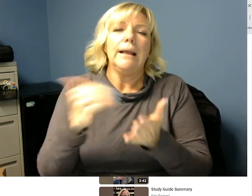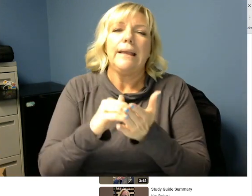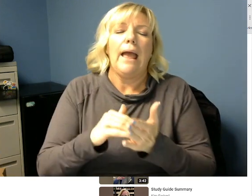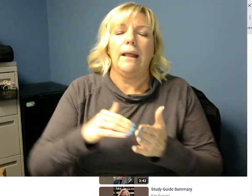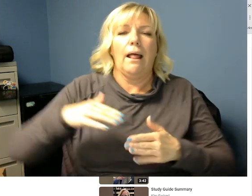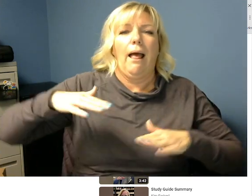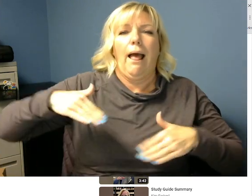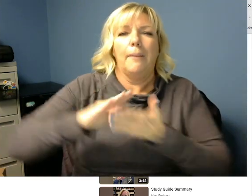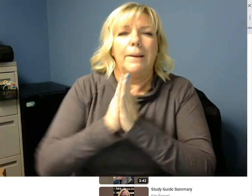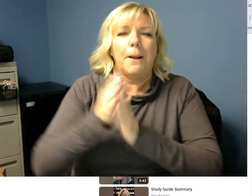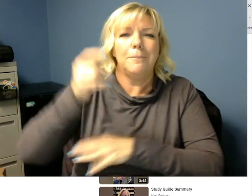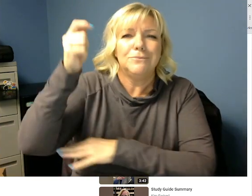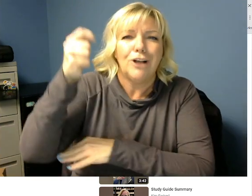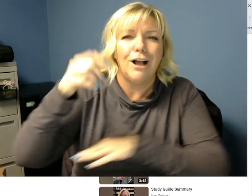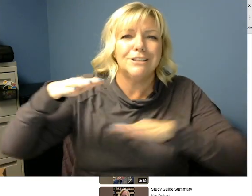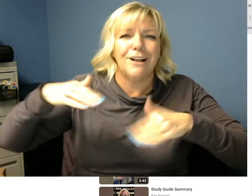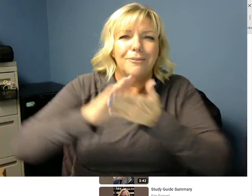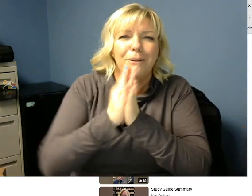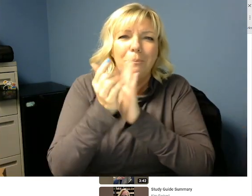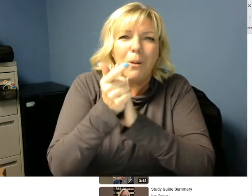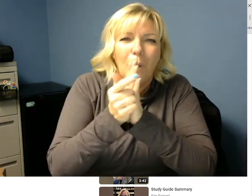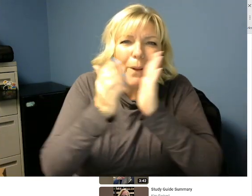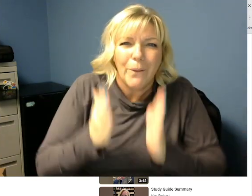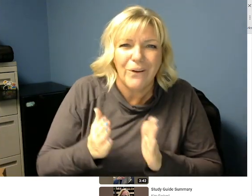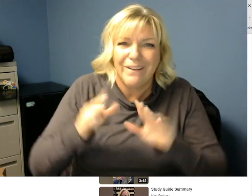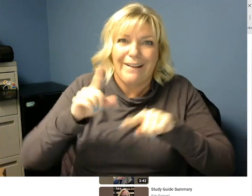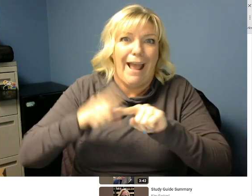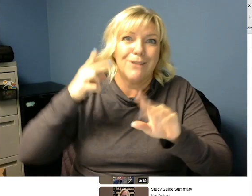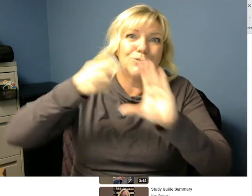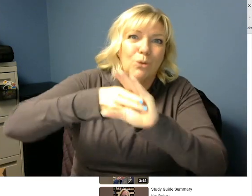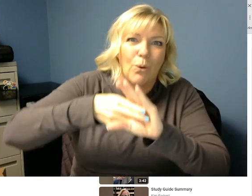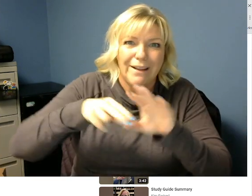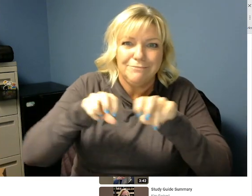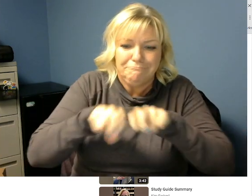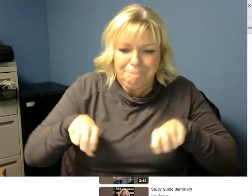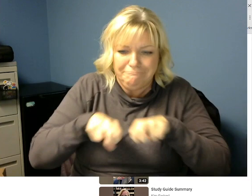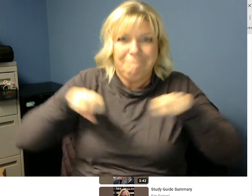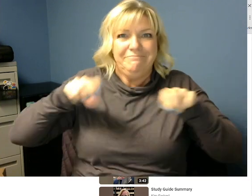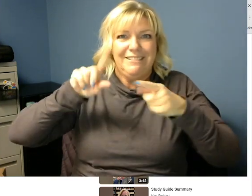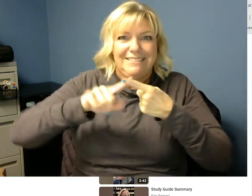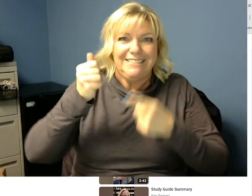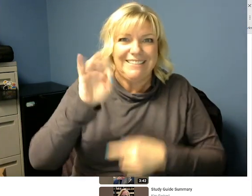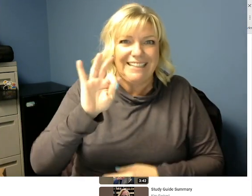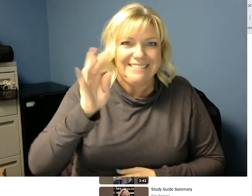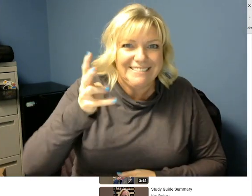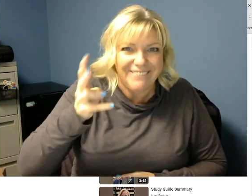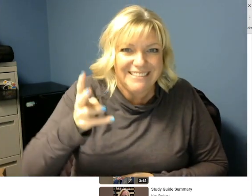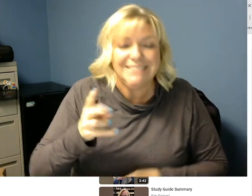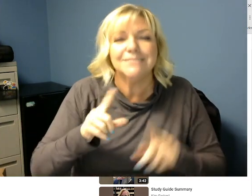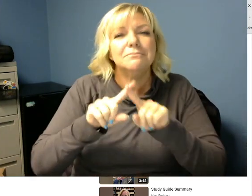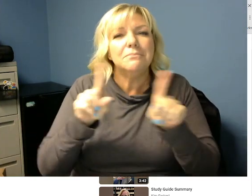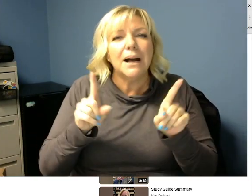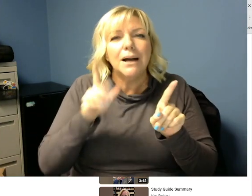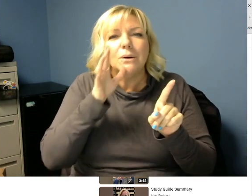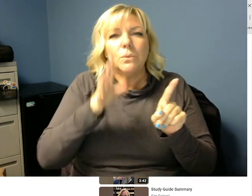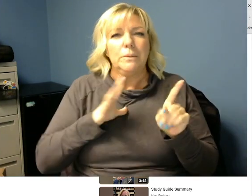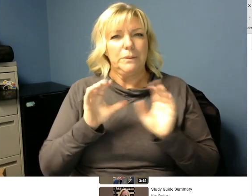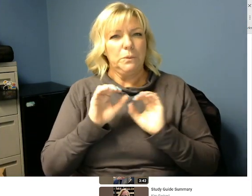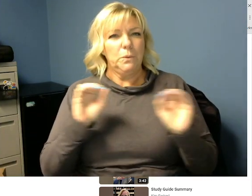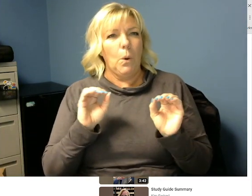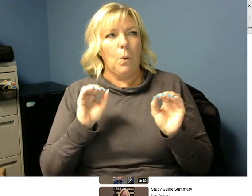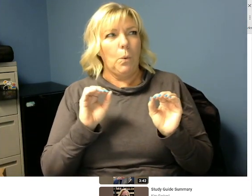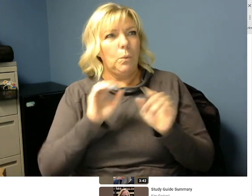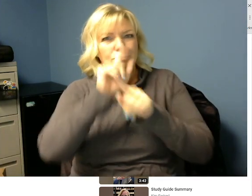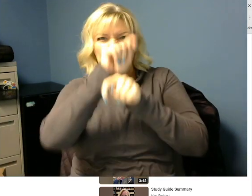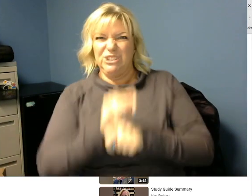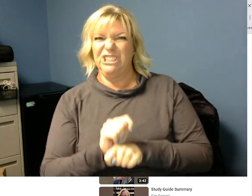judges or lawyers. Women aren't even on juries until the 1970s, really. So they don't have those traditional sources